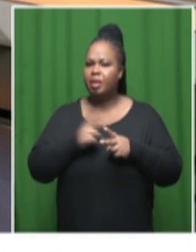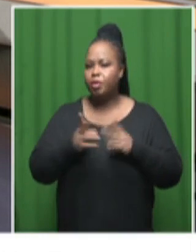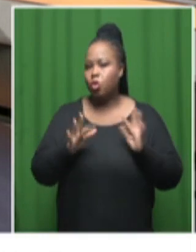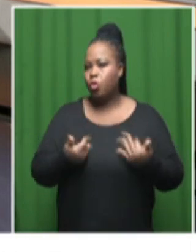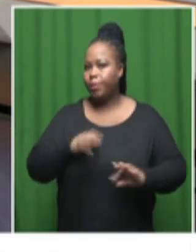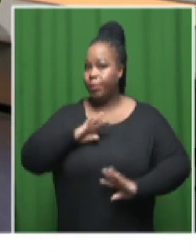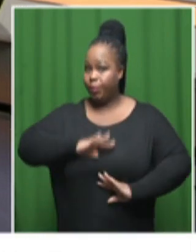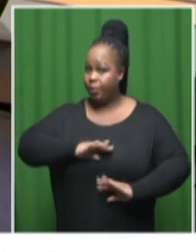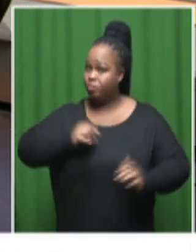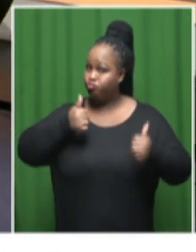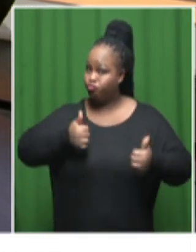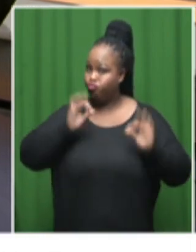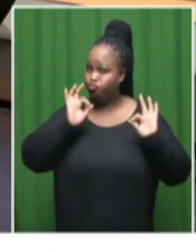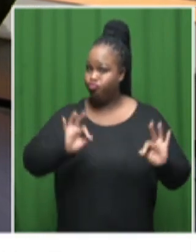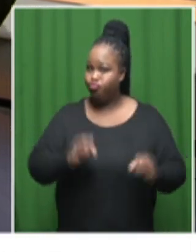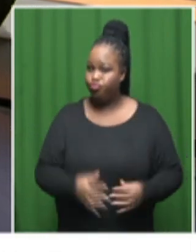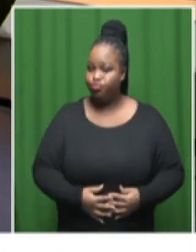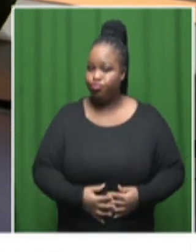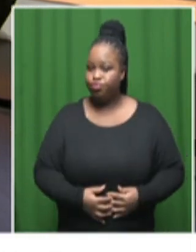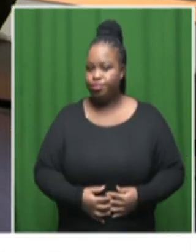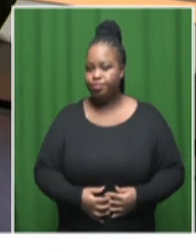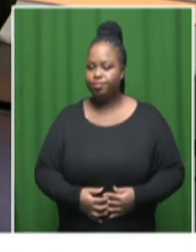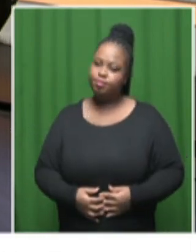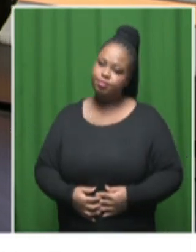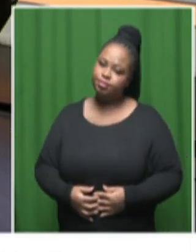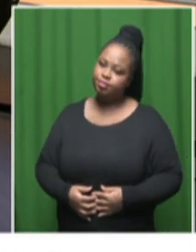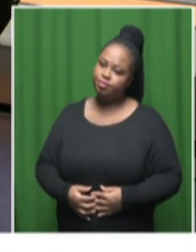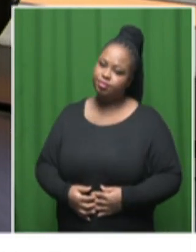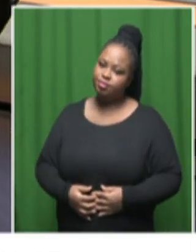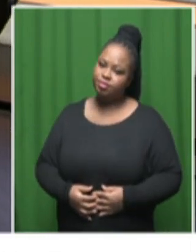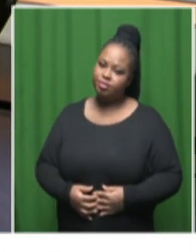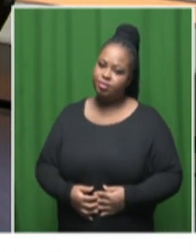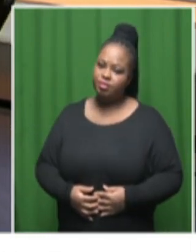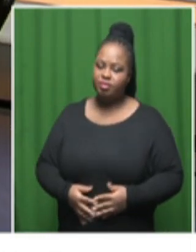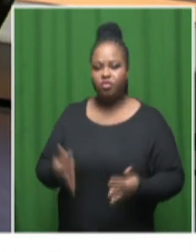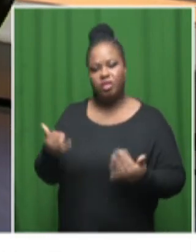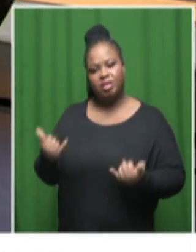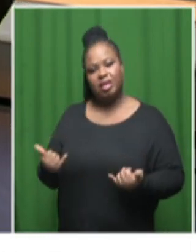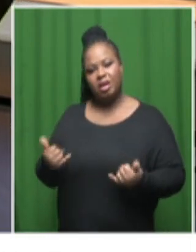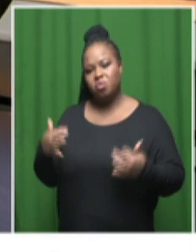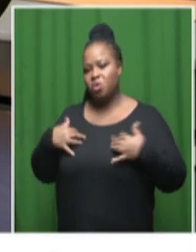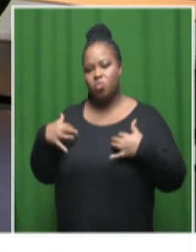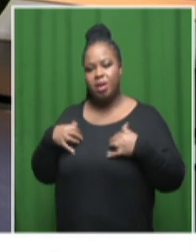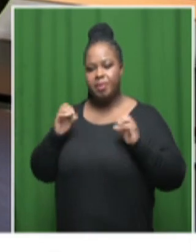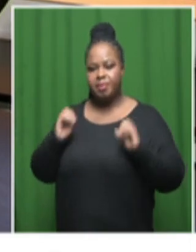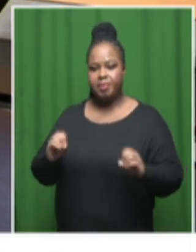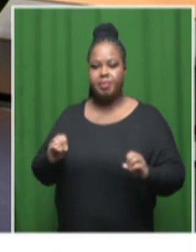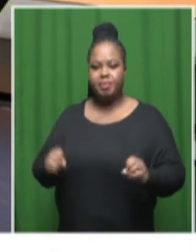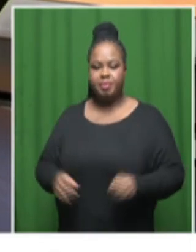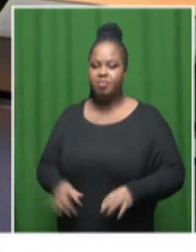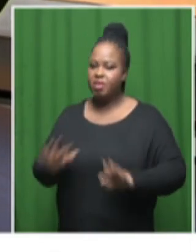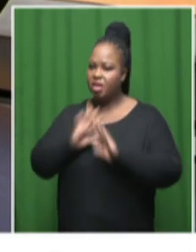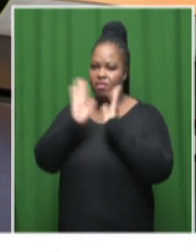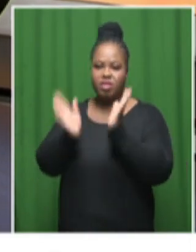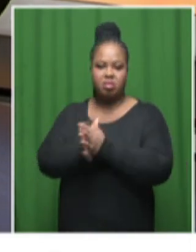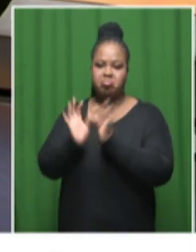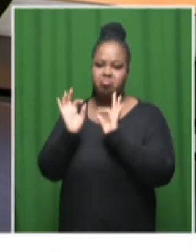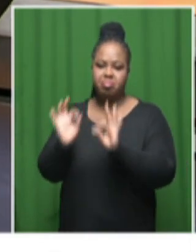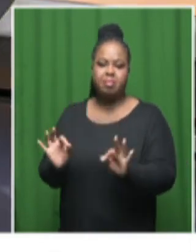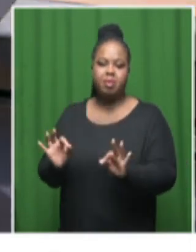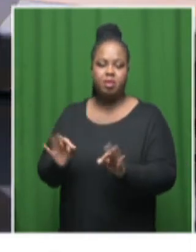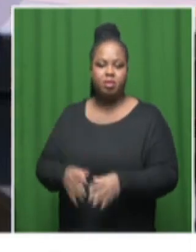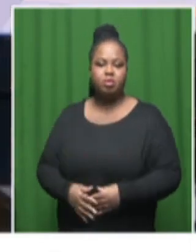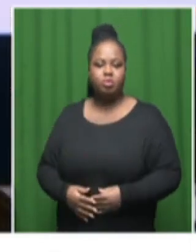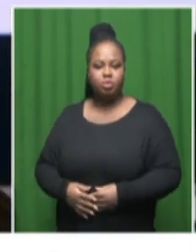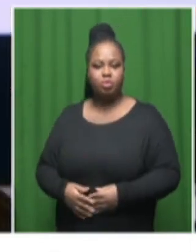are we so far ahead in terms of that? Currently, we don't have sleepless nights. We are on track. We are also